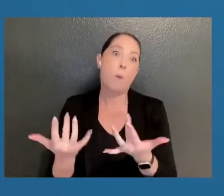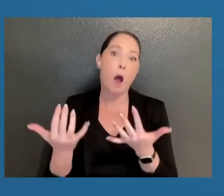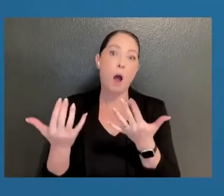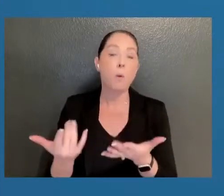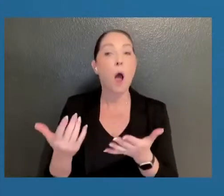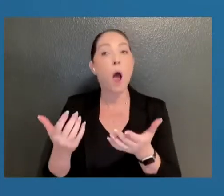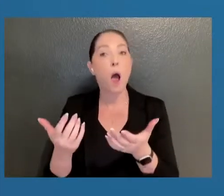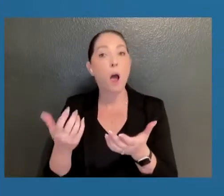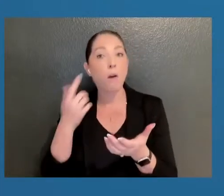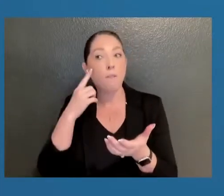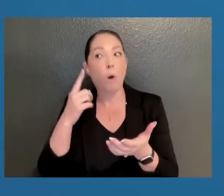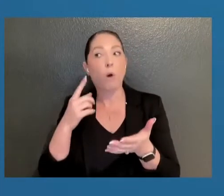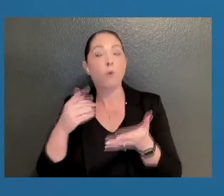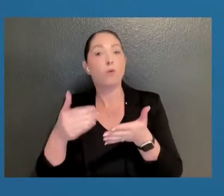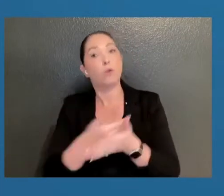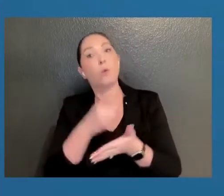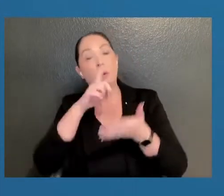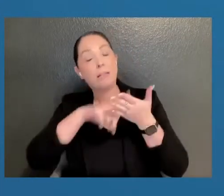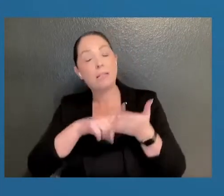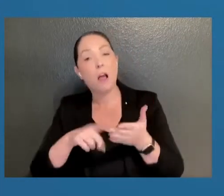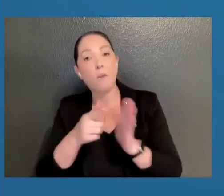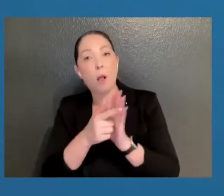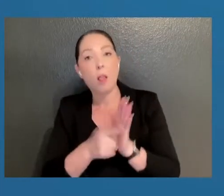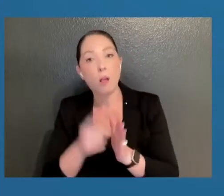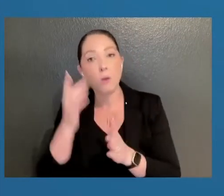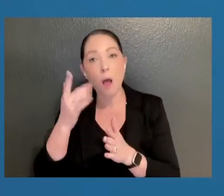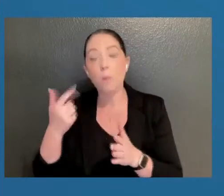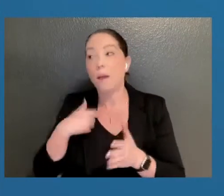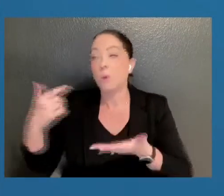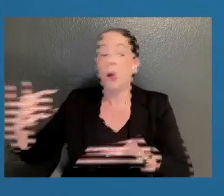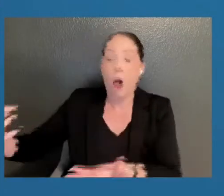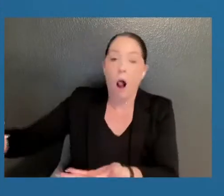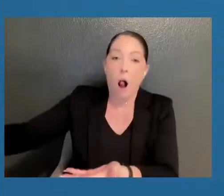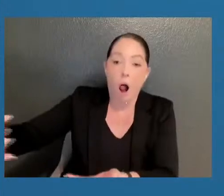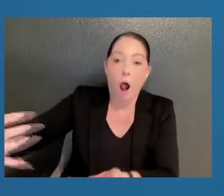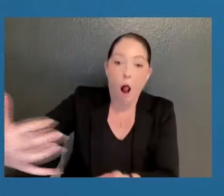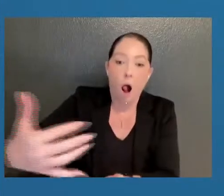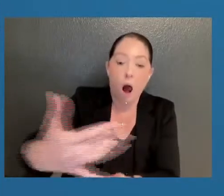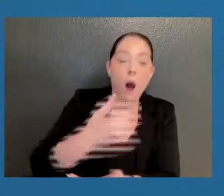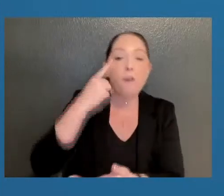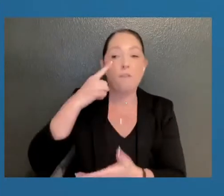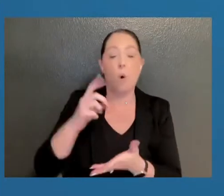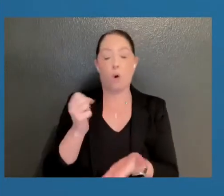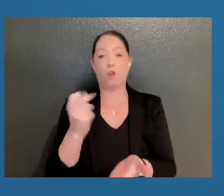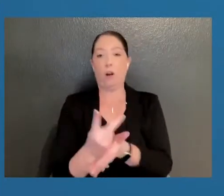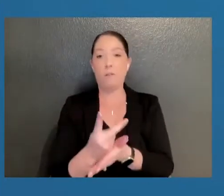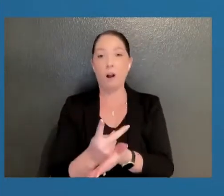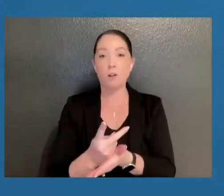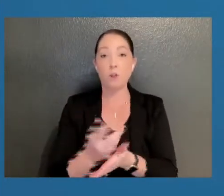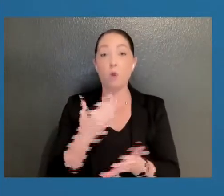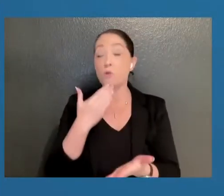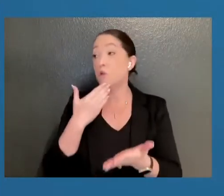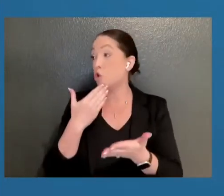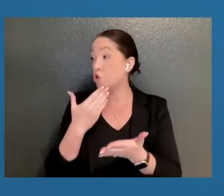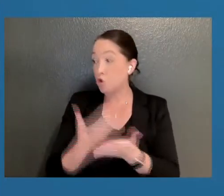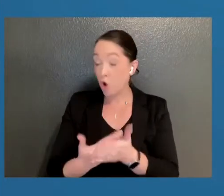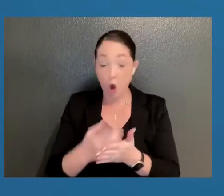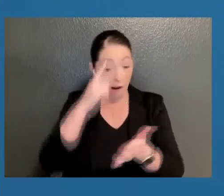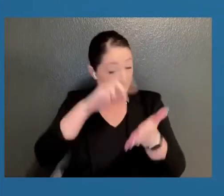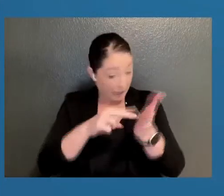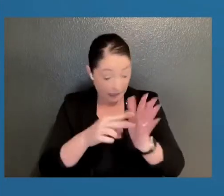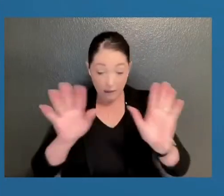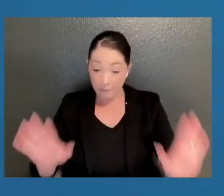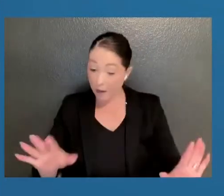there's so much that we have to get in order to be able to certify. So well-intentioned, and listen, they are